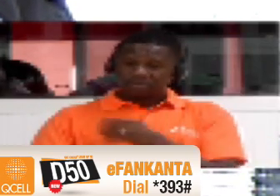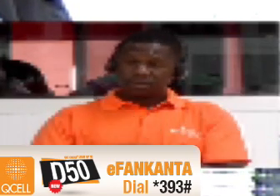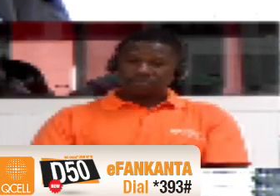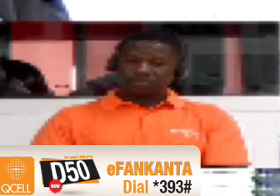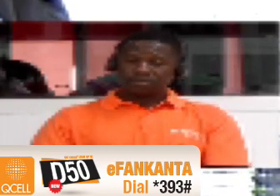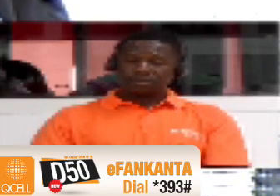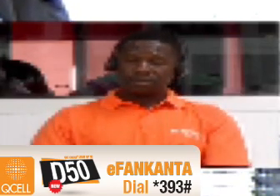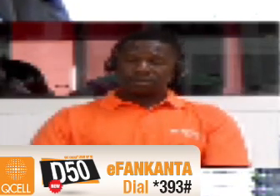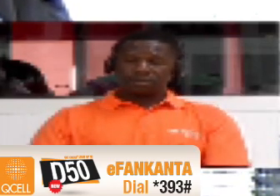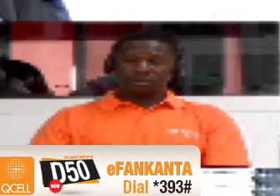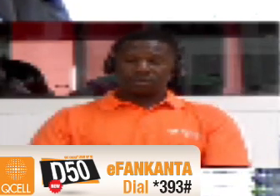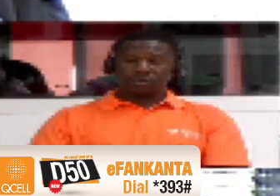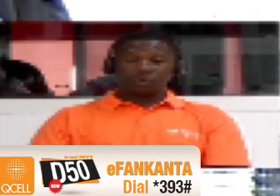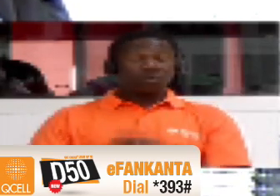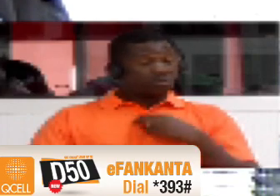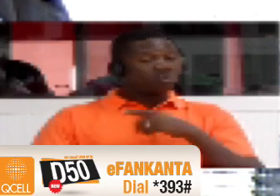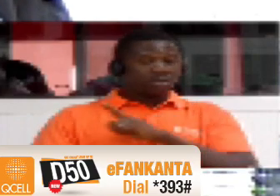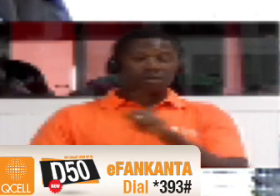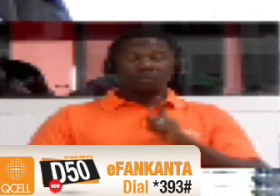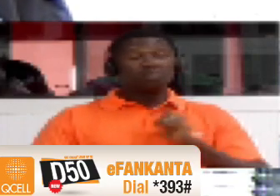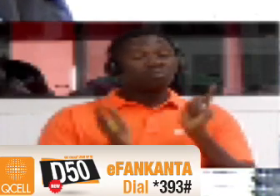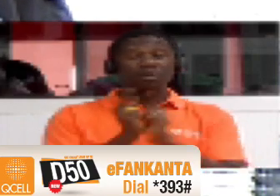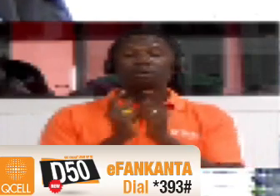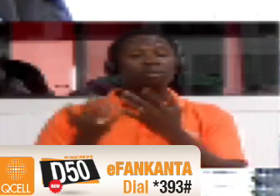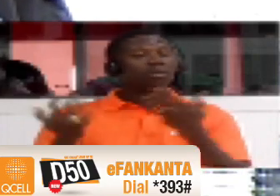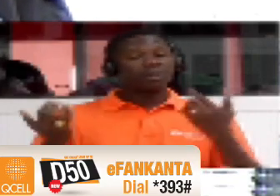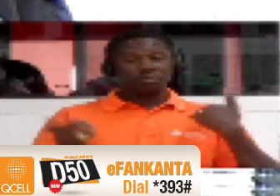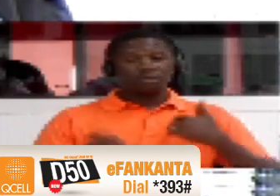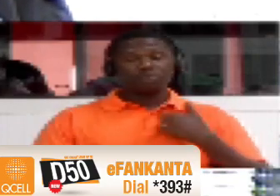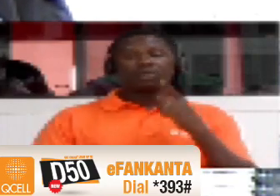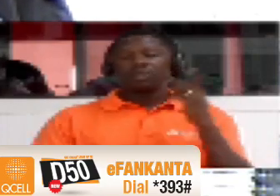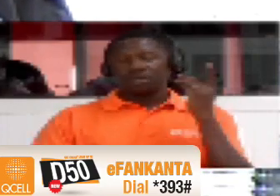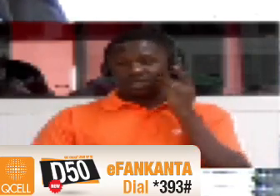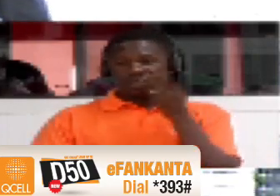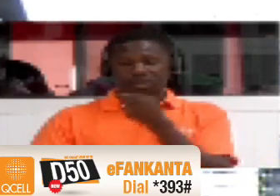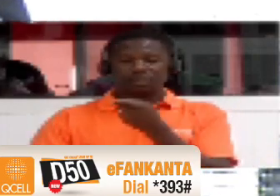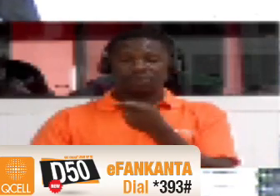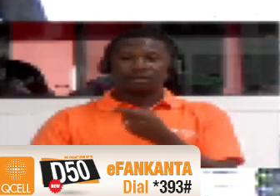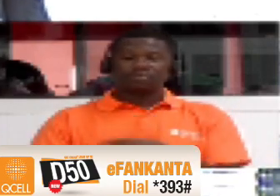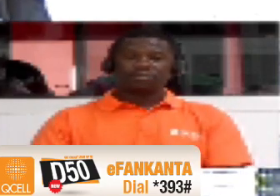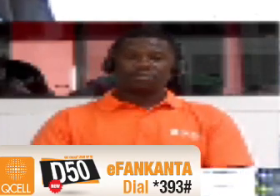Wulungo. We found many people that day. But we